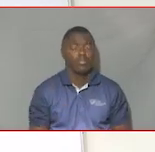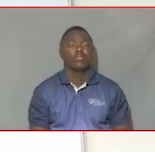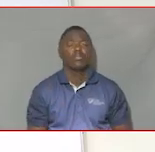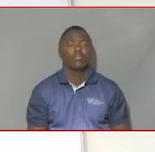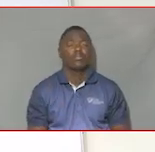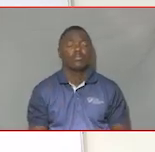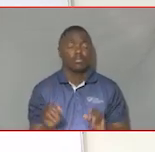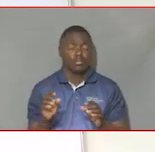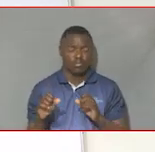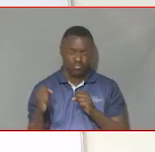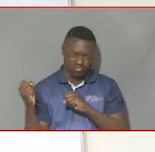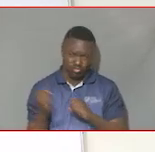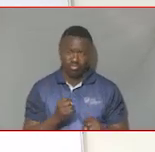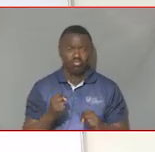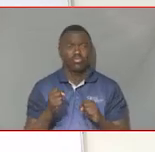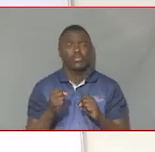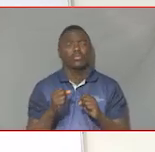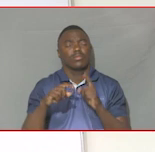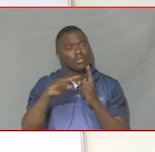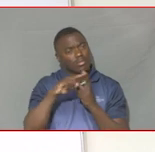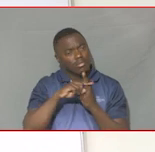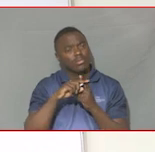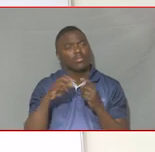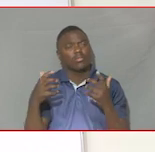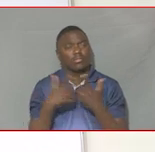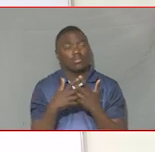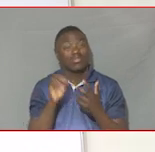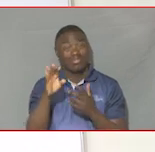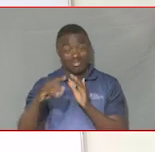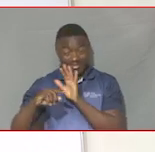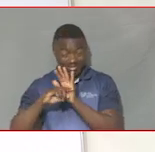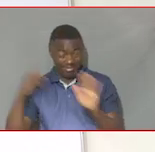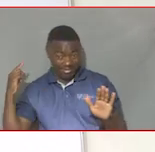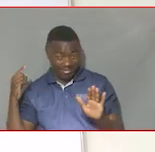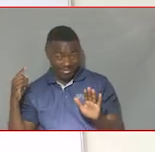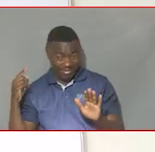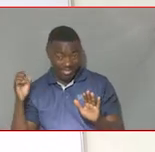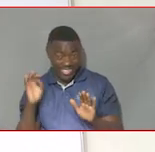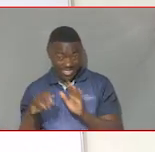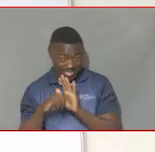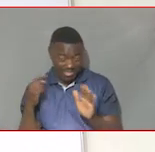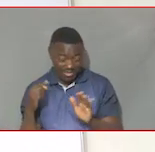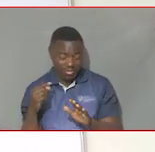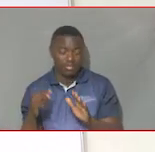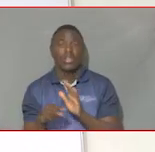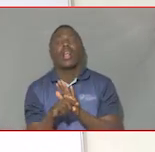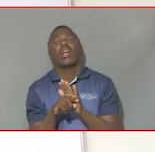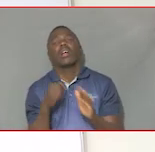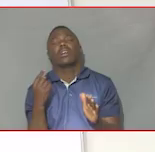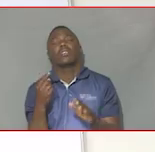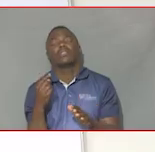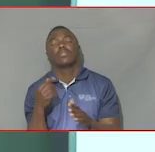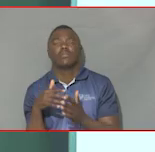positive, strong correlation. Is that clear? If there was a negative 0.95, it's a negative